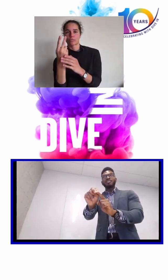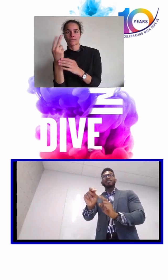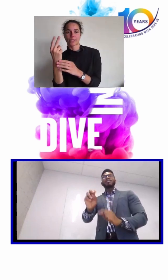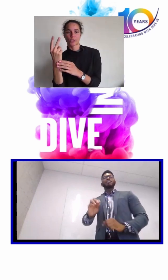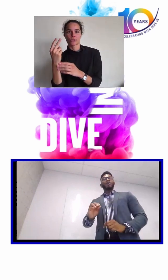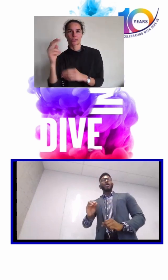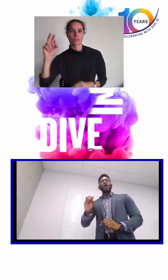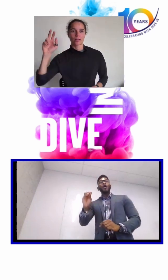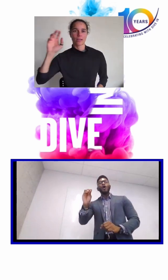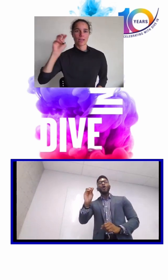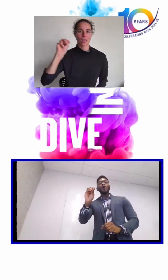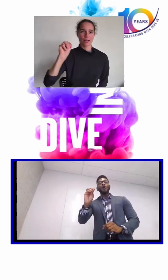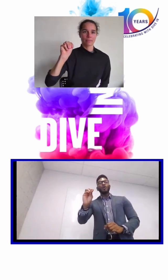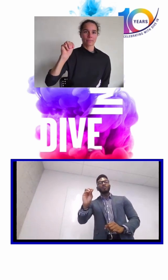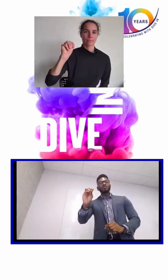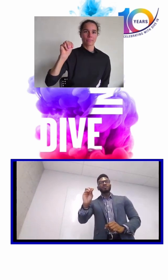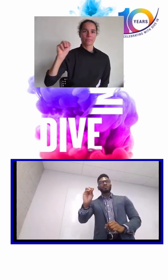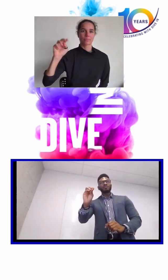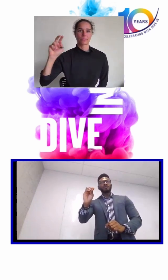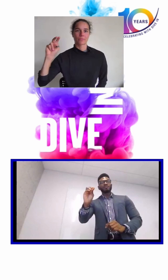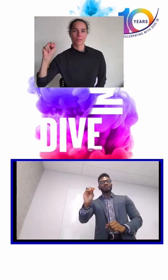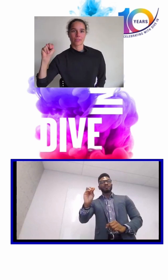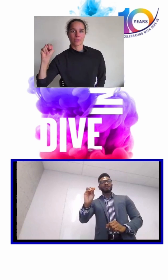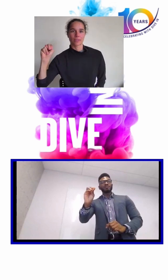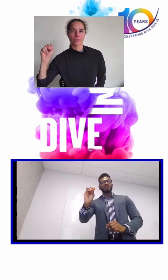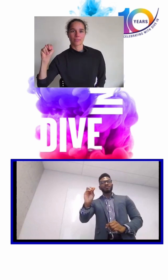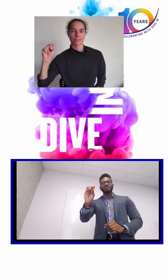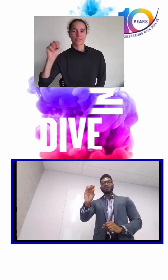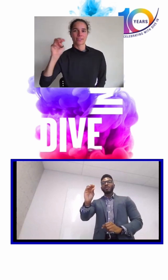N. O.